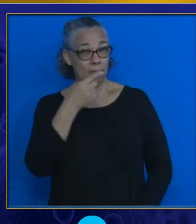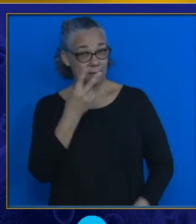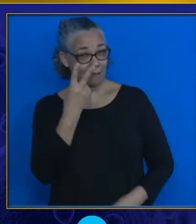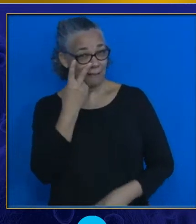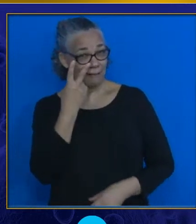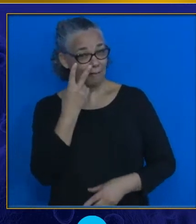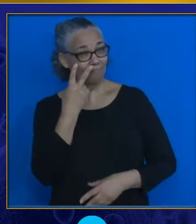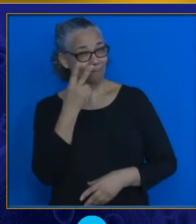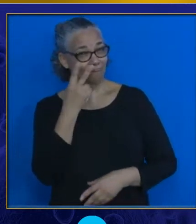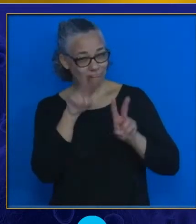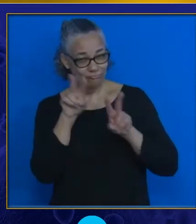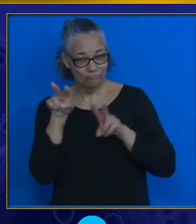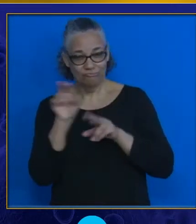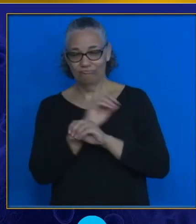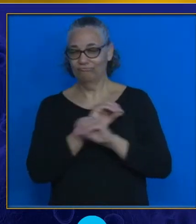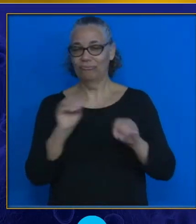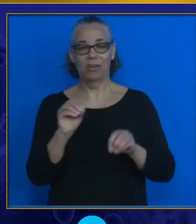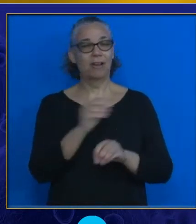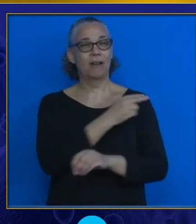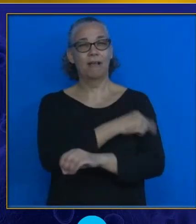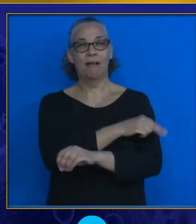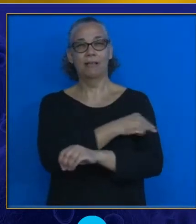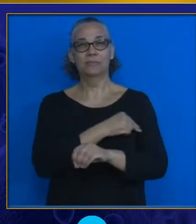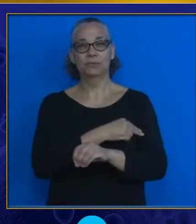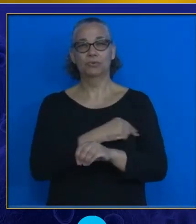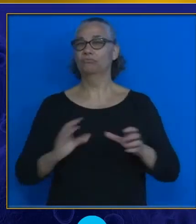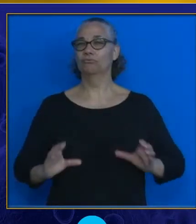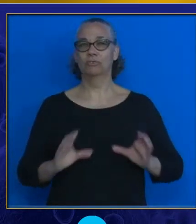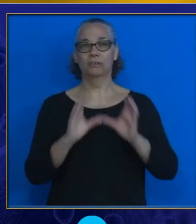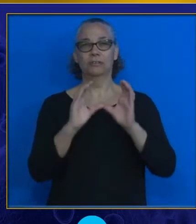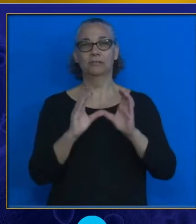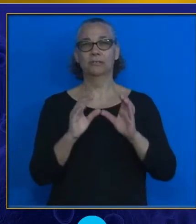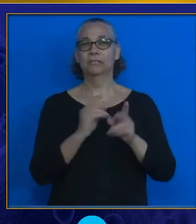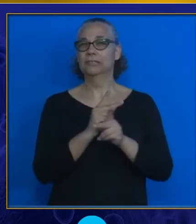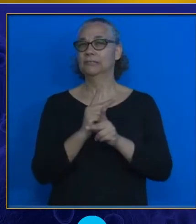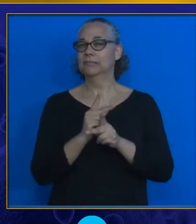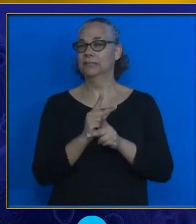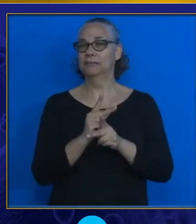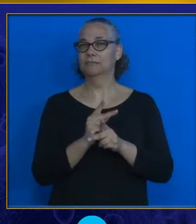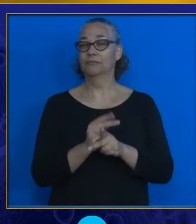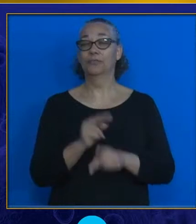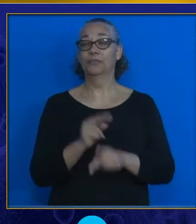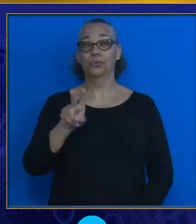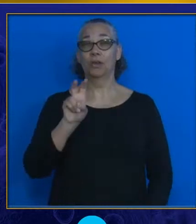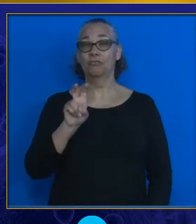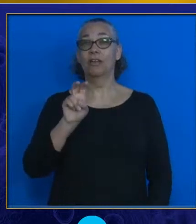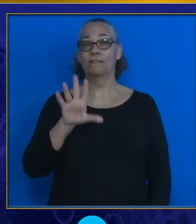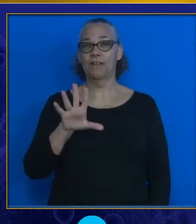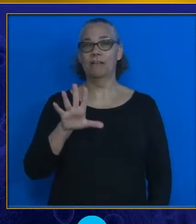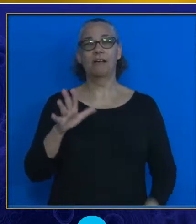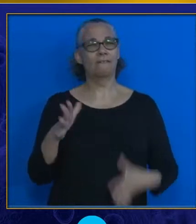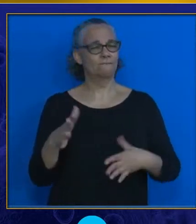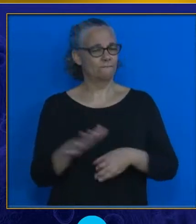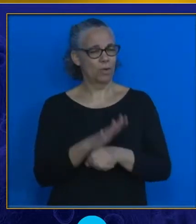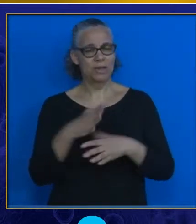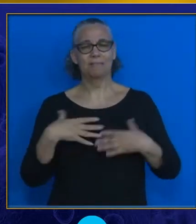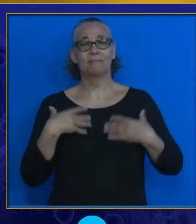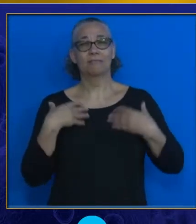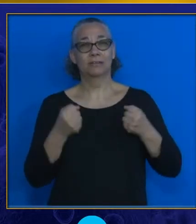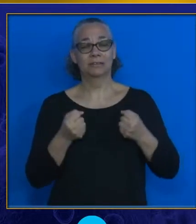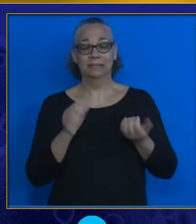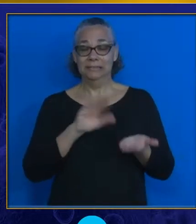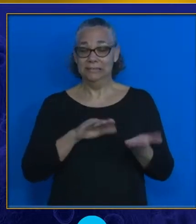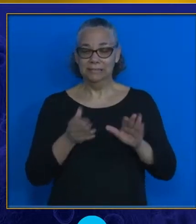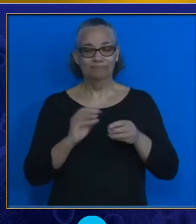monitoring. None are hospitalized or in critical care. A total of 205 have fully recovered, and the total deceased